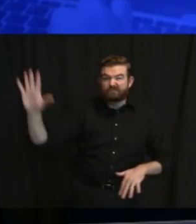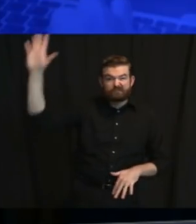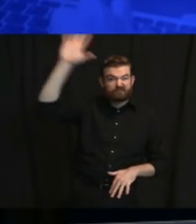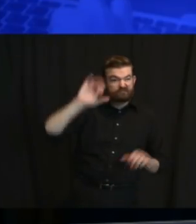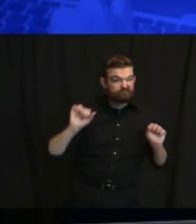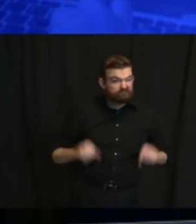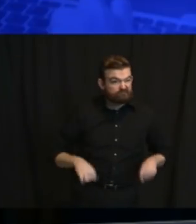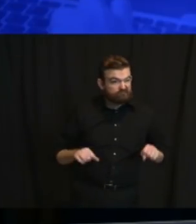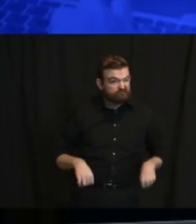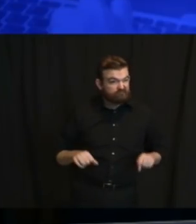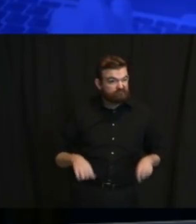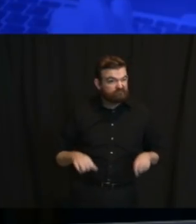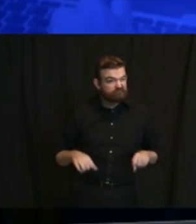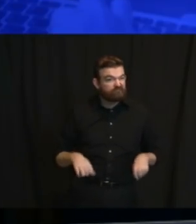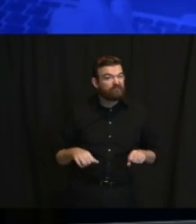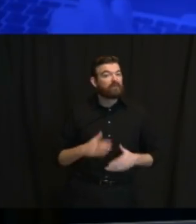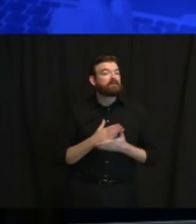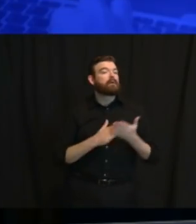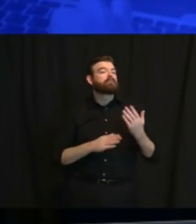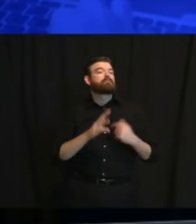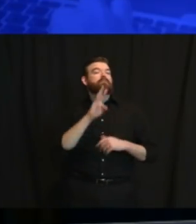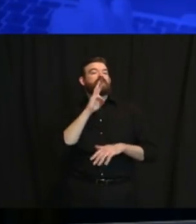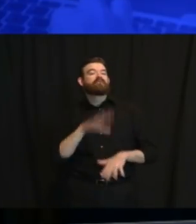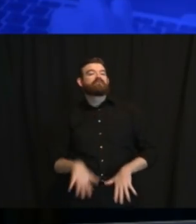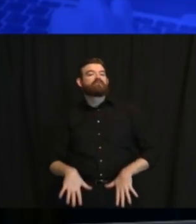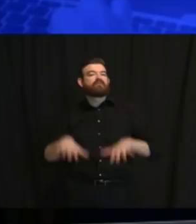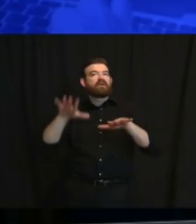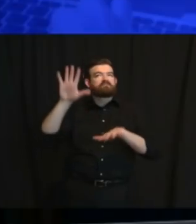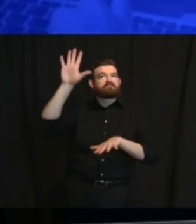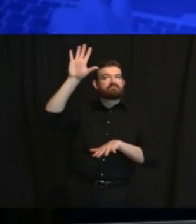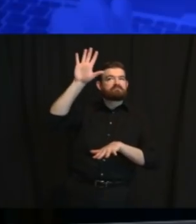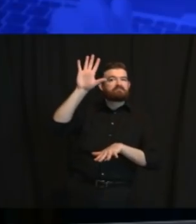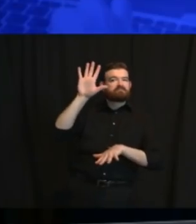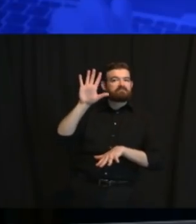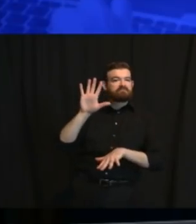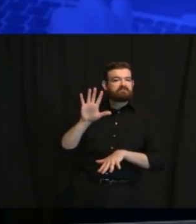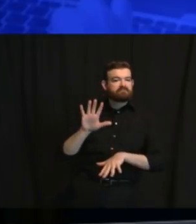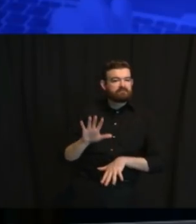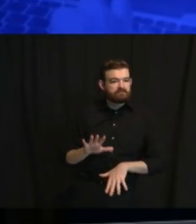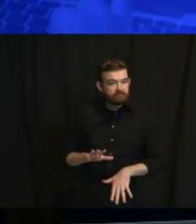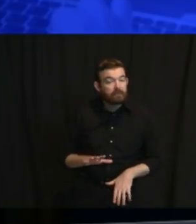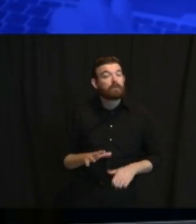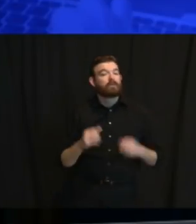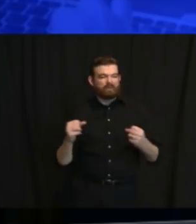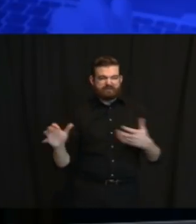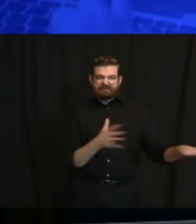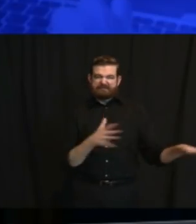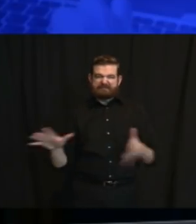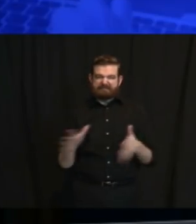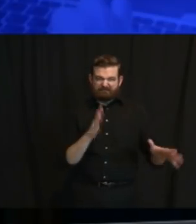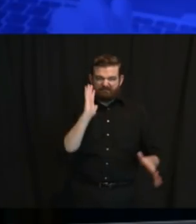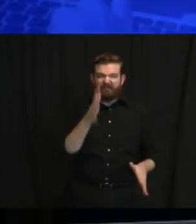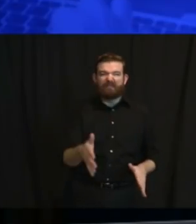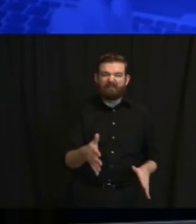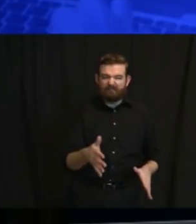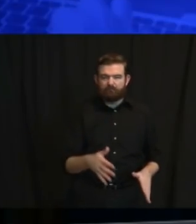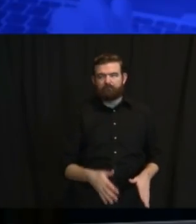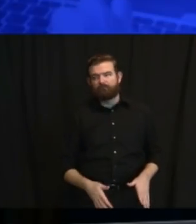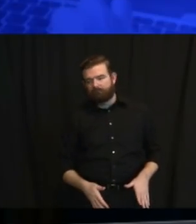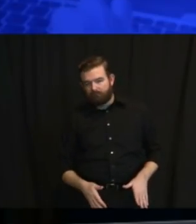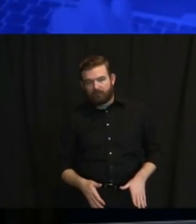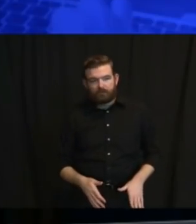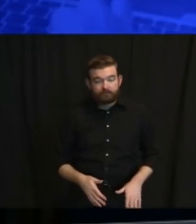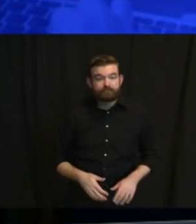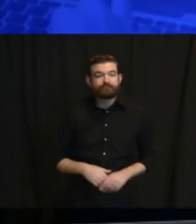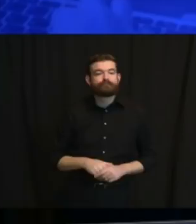happen, but high winds through tomorrow, from right now through Saturday evening. So just to be mindful of that. I know